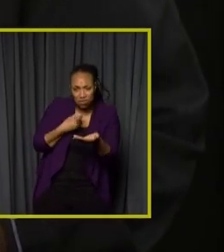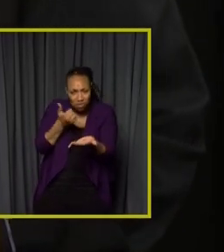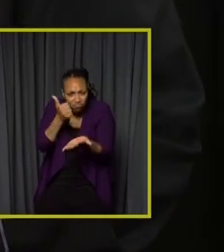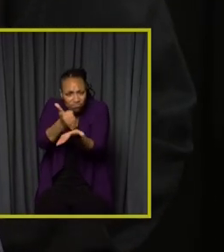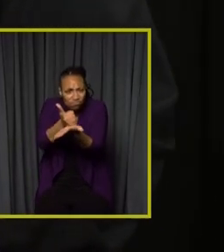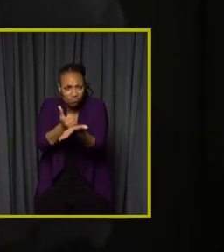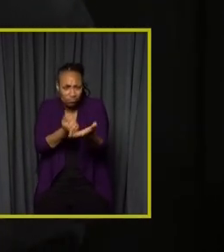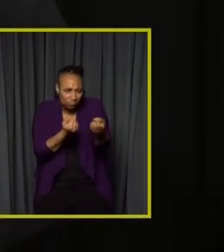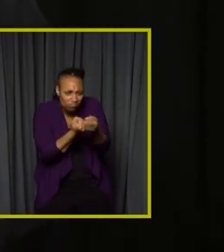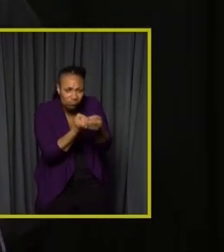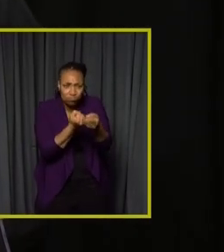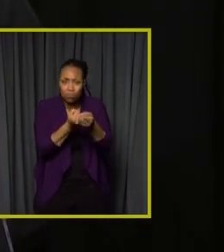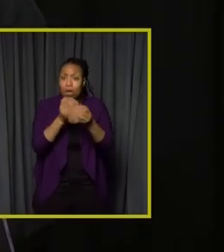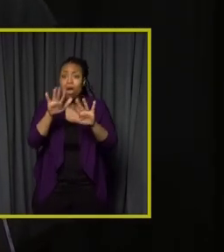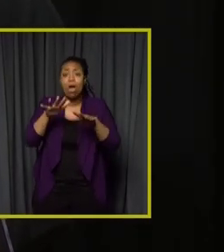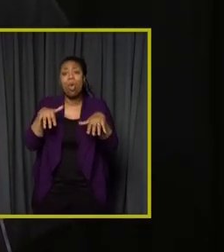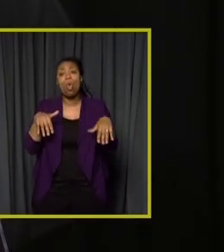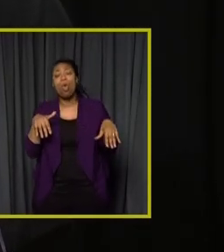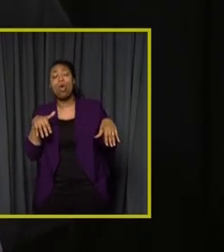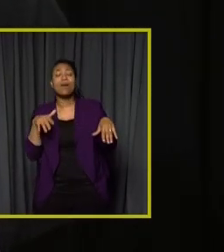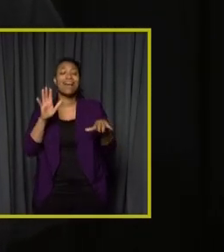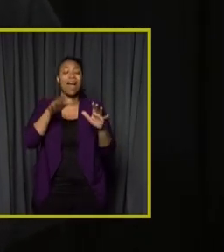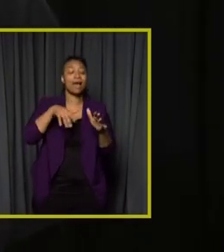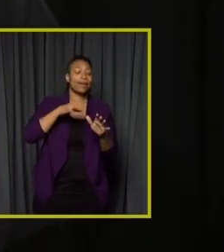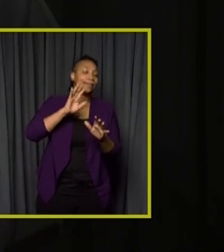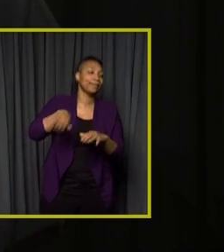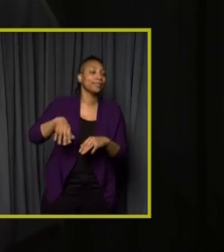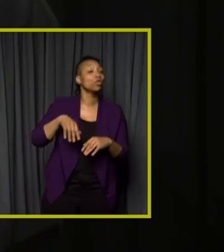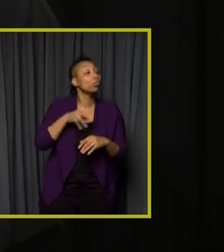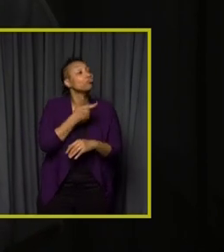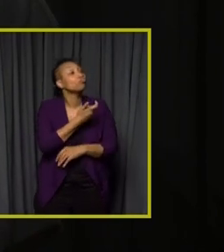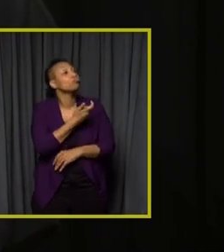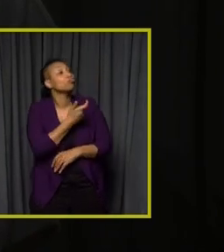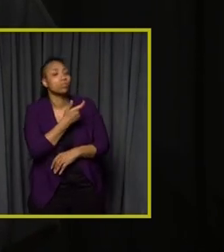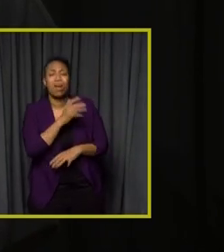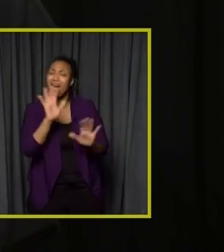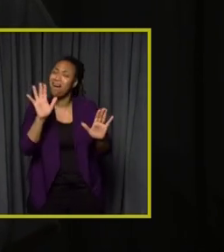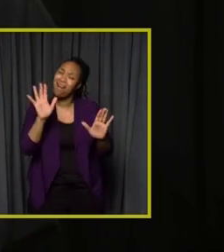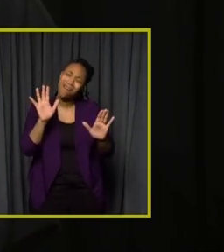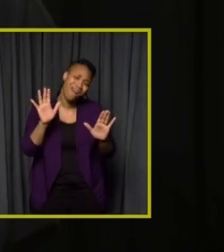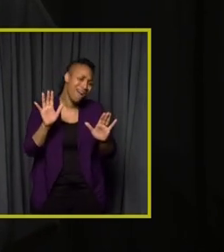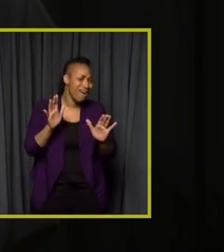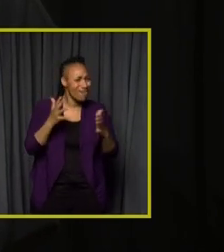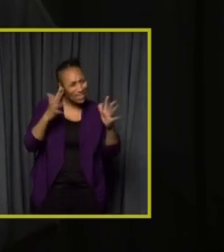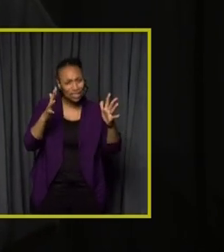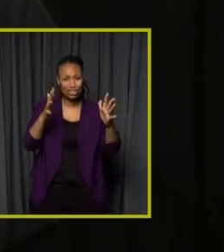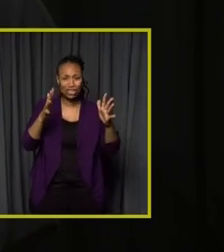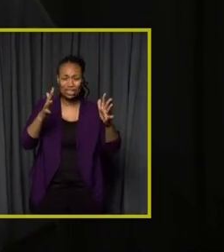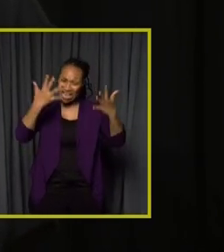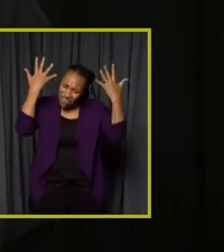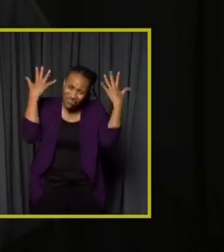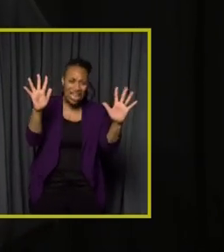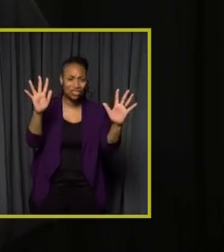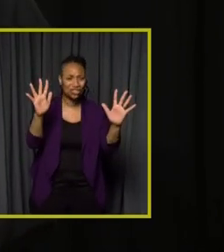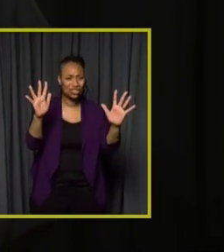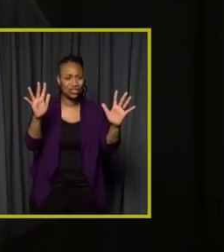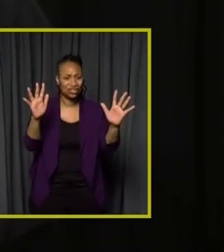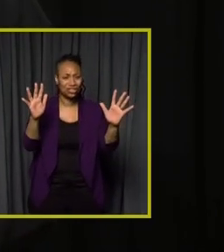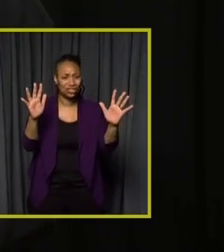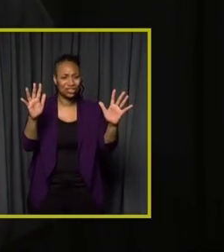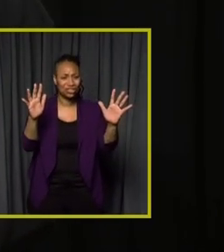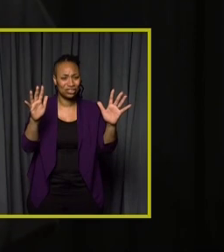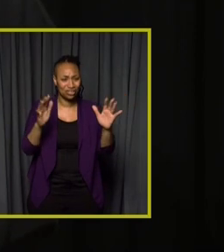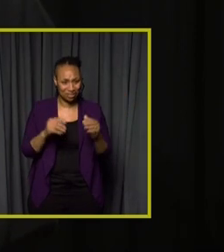We want you now to hear, as people will introduce, the first up is Danny Glover, who will be introducing, and then others will come. I'll leave that